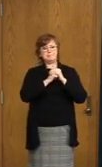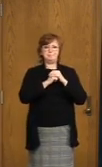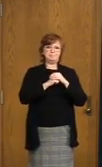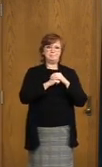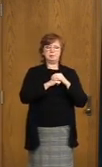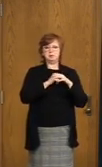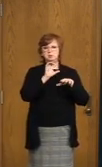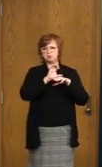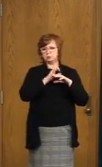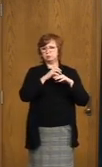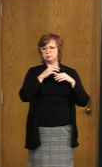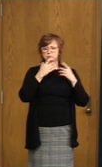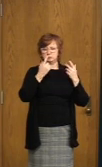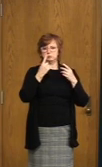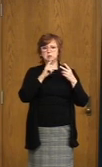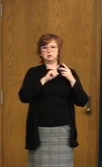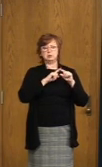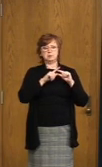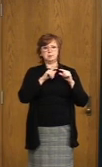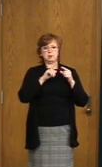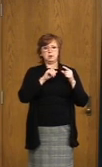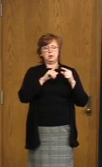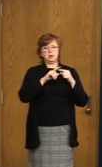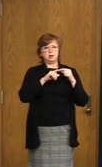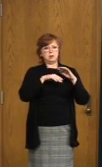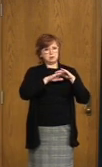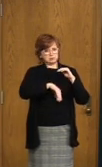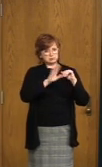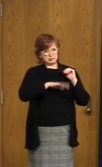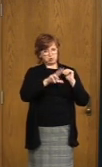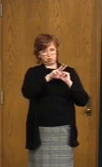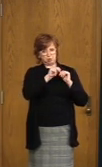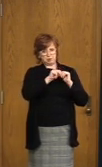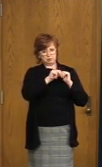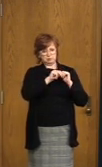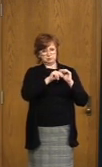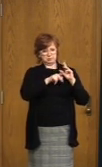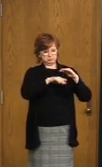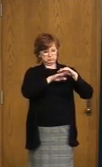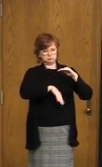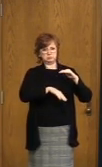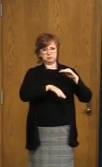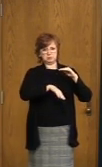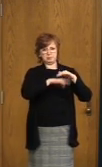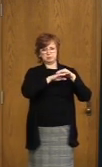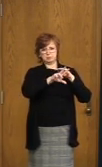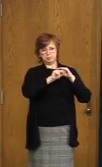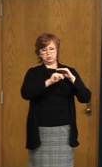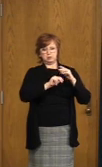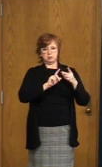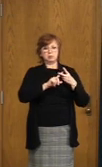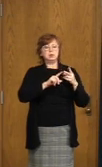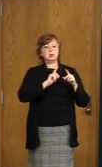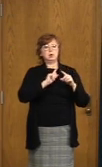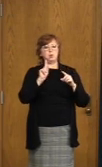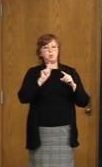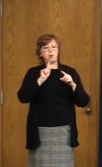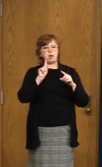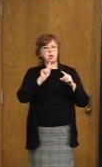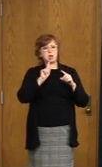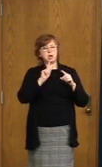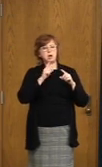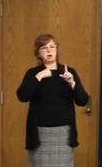Most places complying, many people participate virtually. Don't go if they're unwell, don't go if they feel they're older, have risk